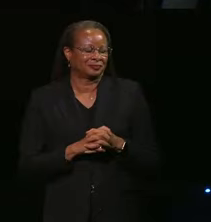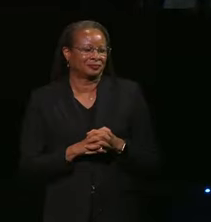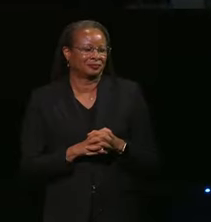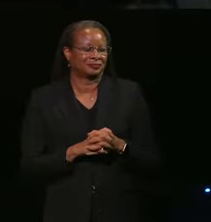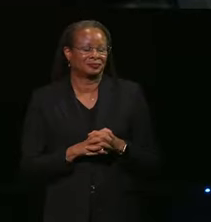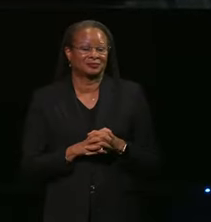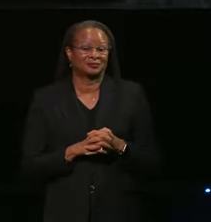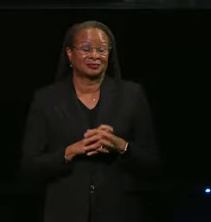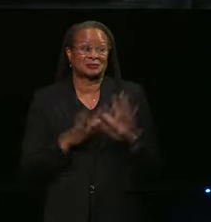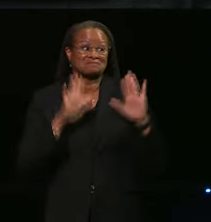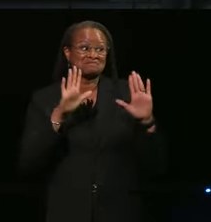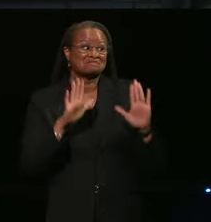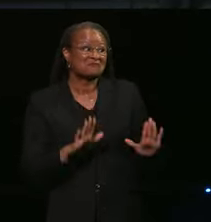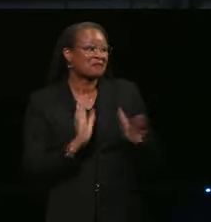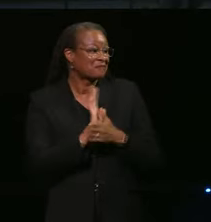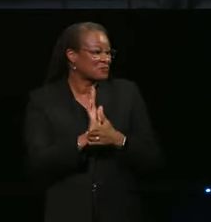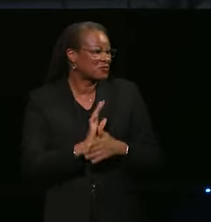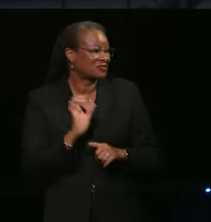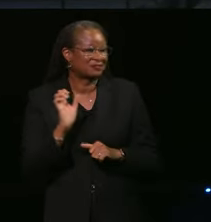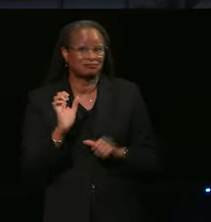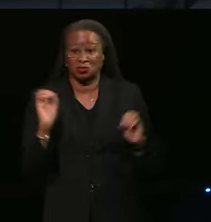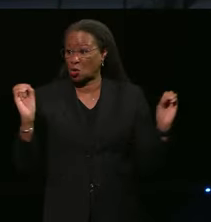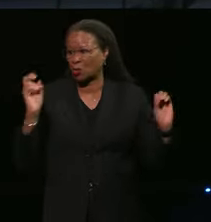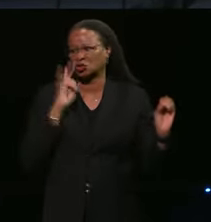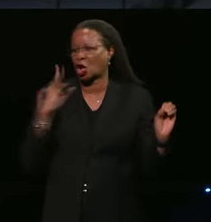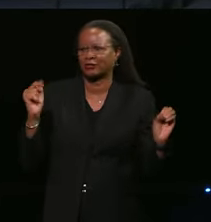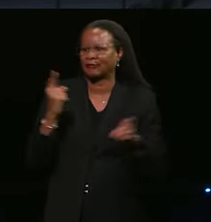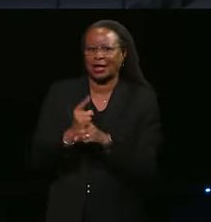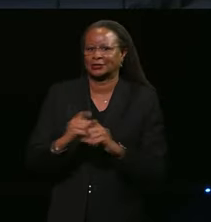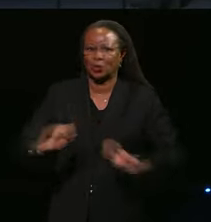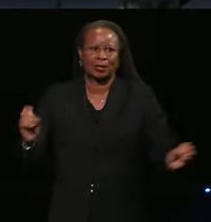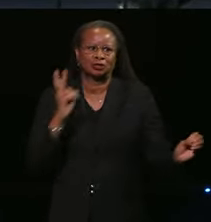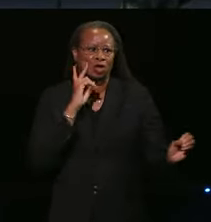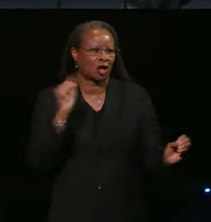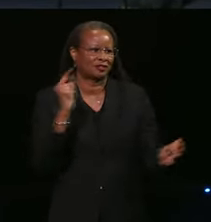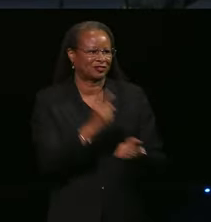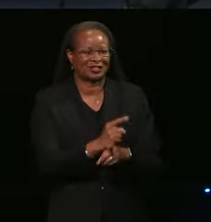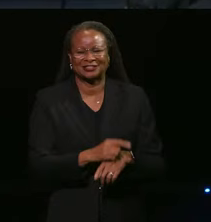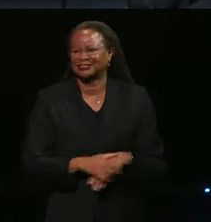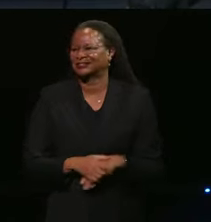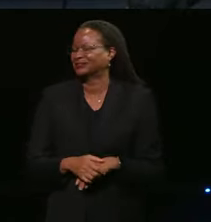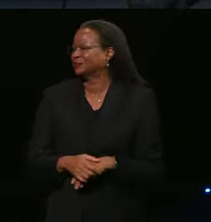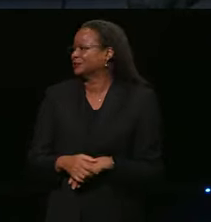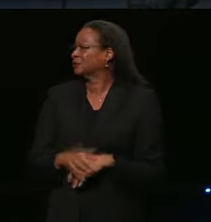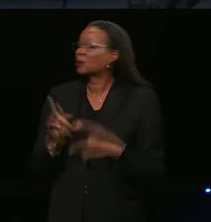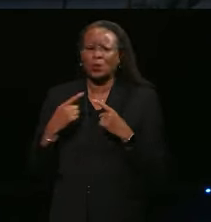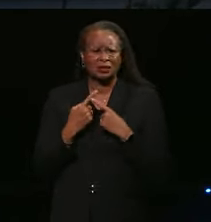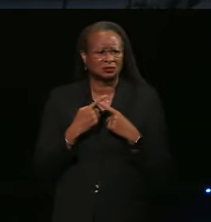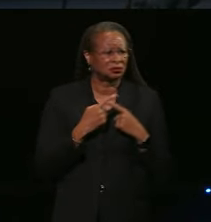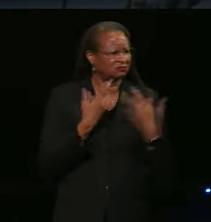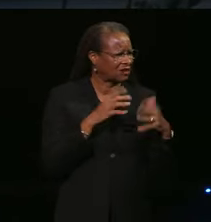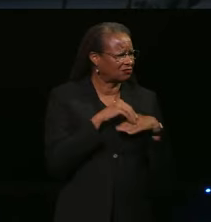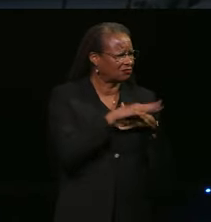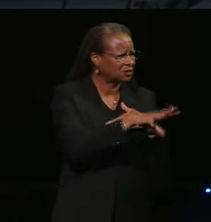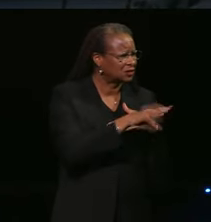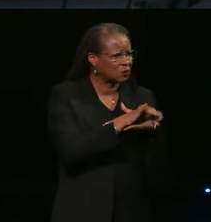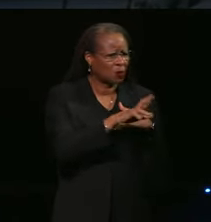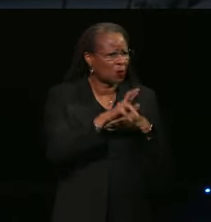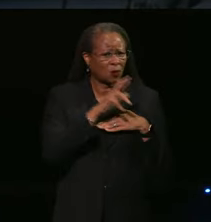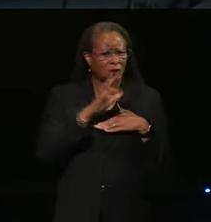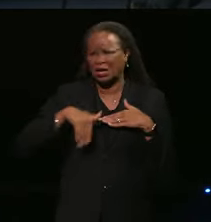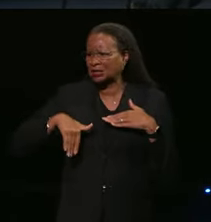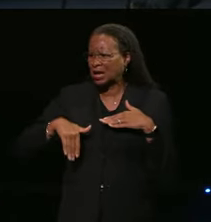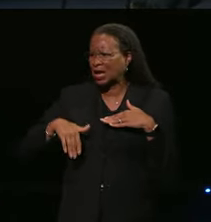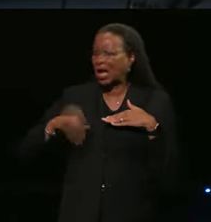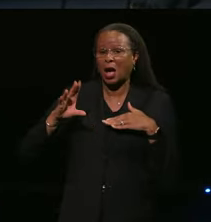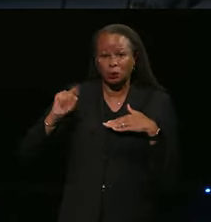All right, what a phenomenal movie. Nobody saw this, right? Nobody saw this movie? When does it come? It's already come out, right? It's already, I think it's out. You